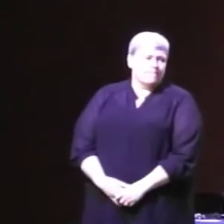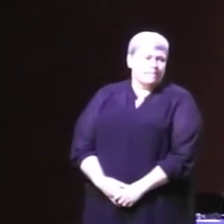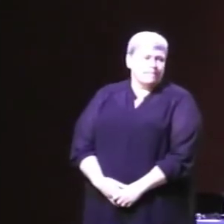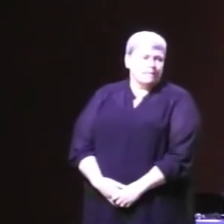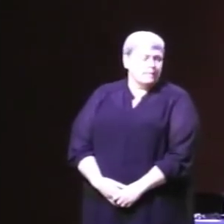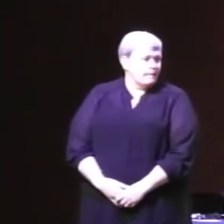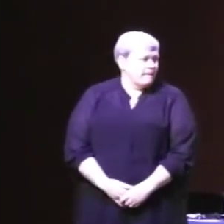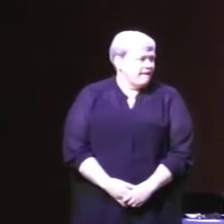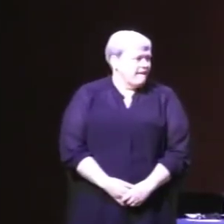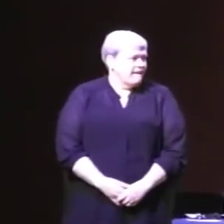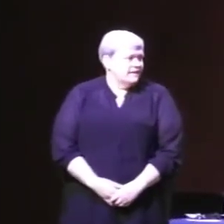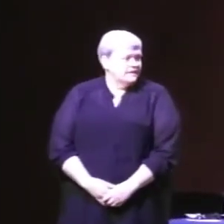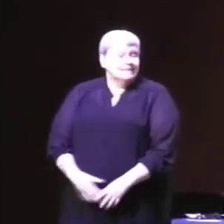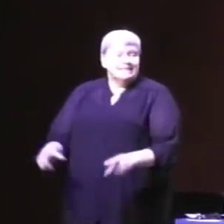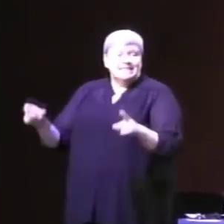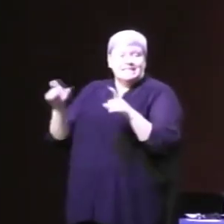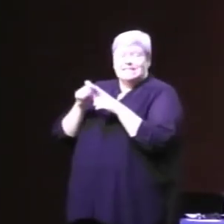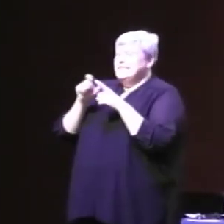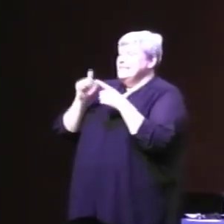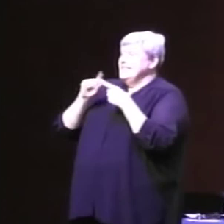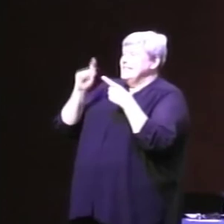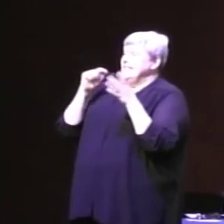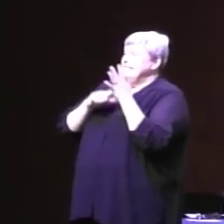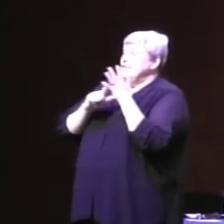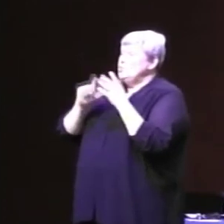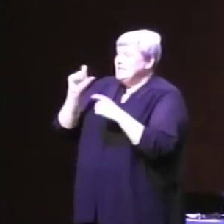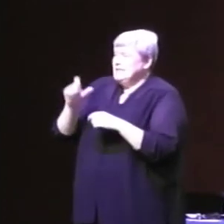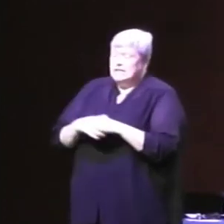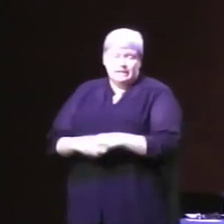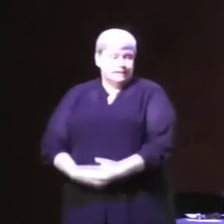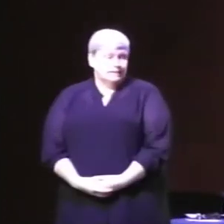Thank you. Can we have Dundee TUC?